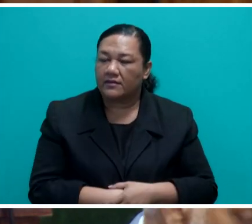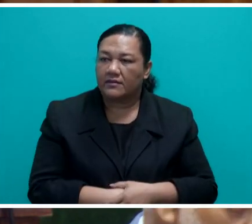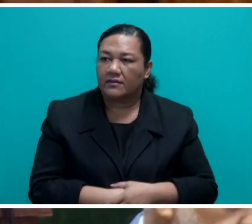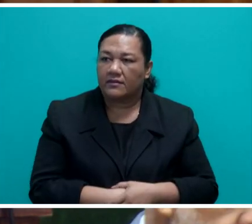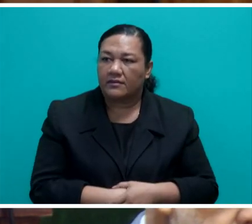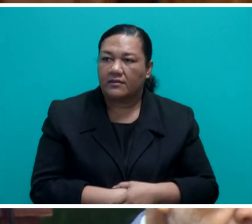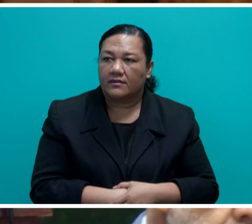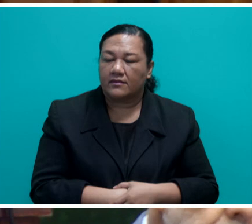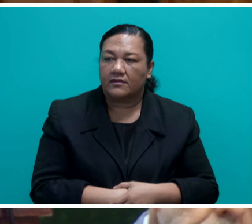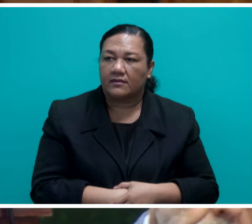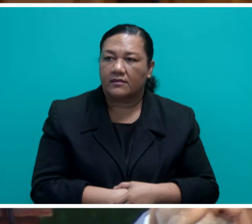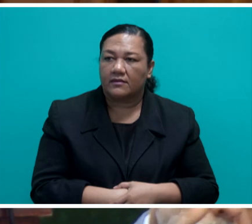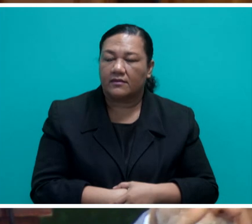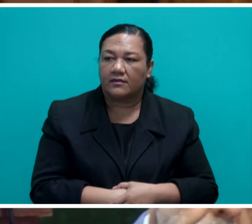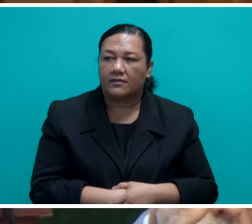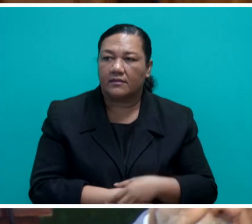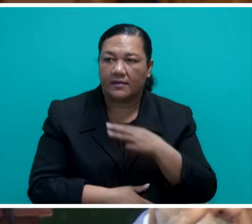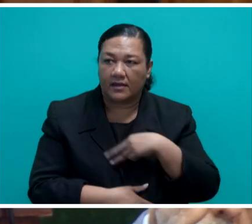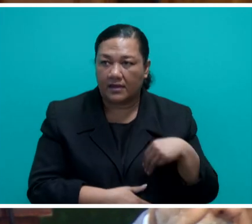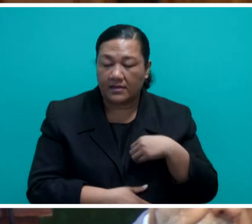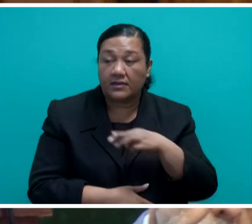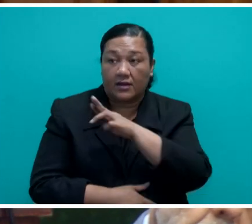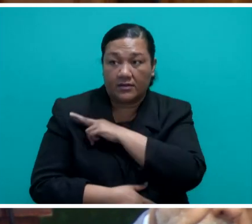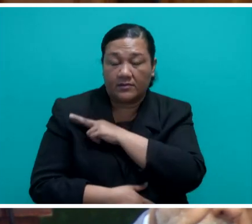as Minister responsible, as I had alluded to,